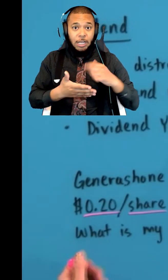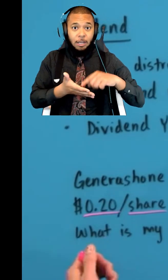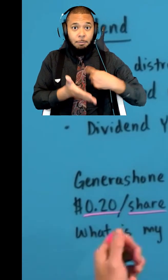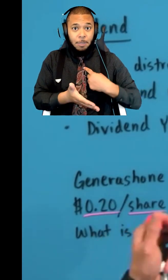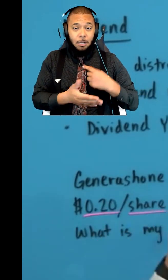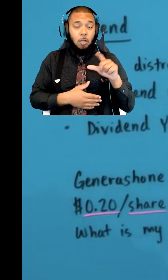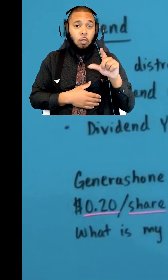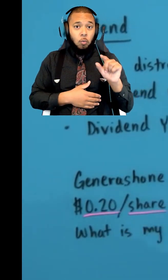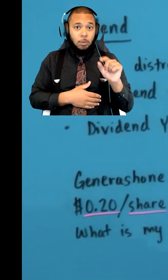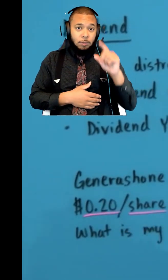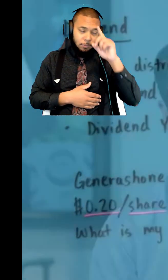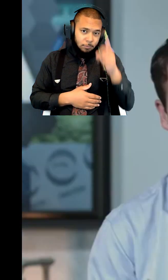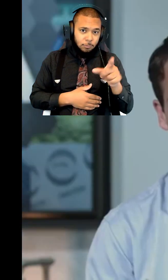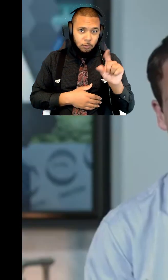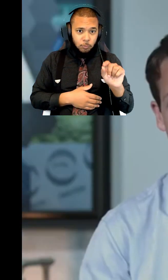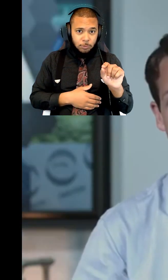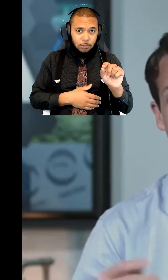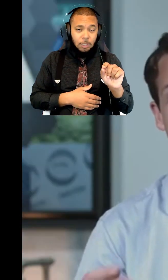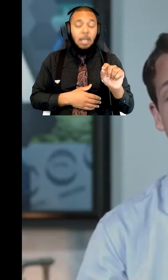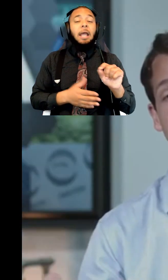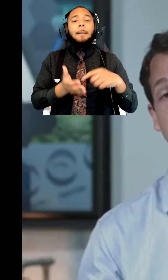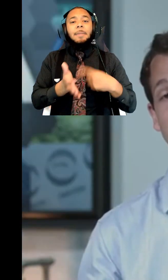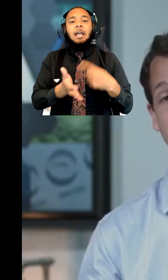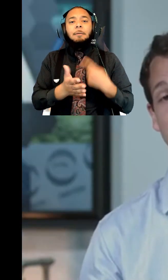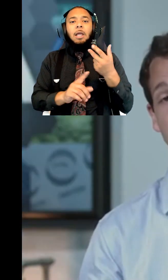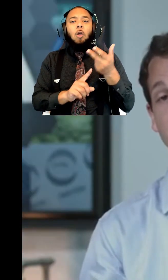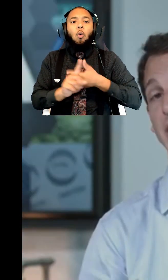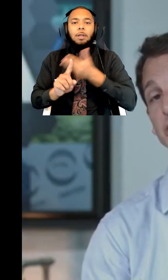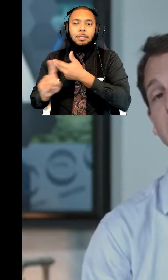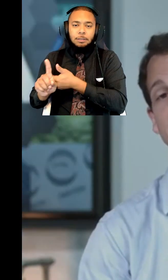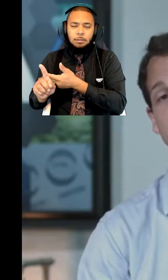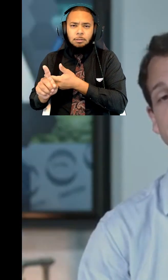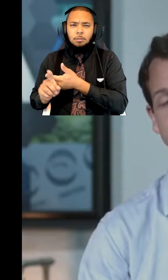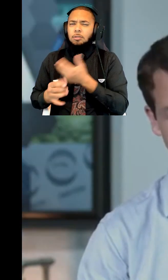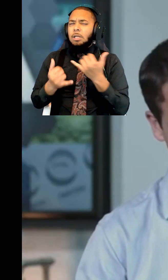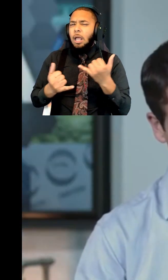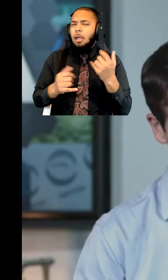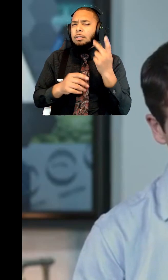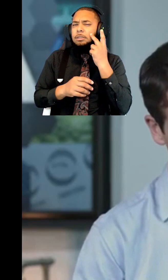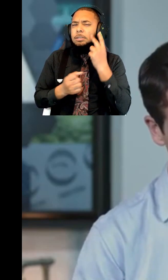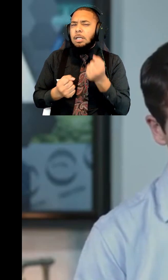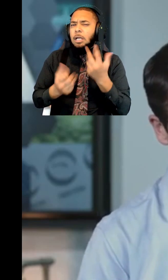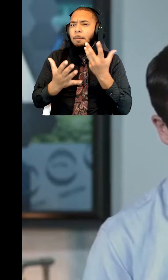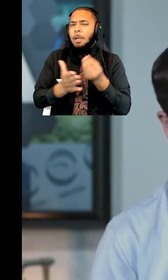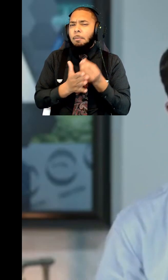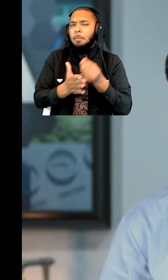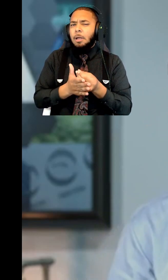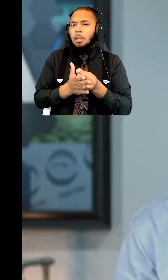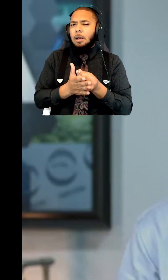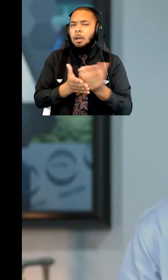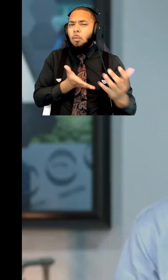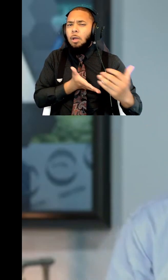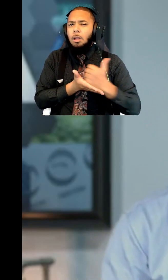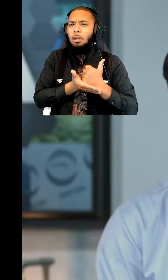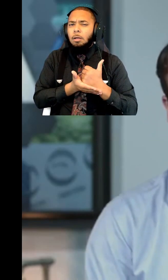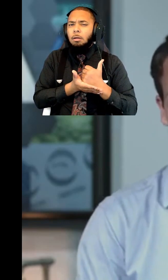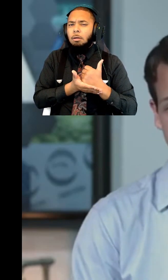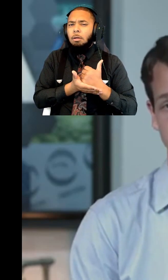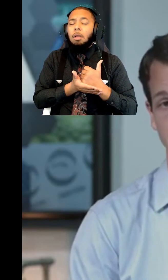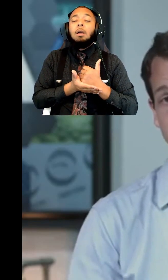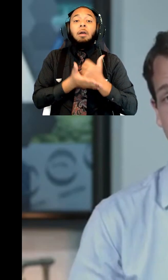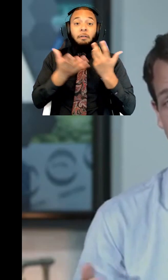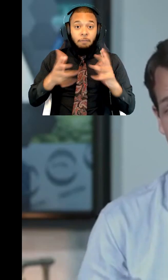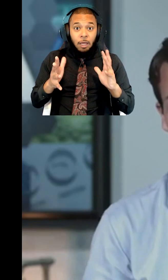it's quarterly. So let's figure out how much cash we're actually getting, and then we can figure out what the